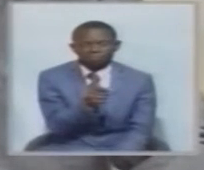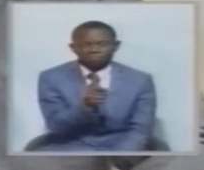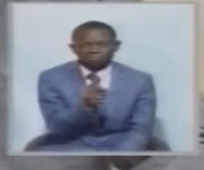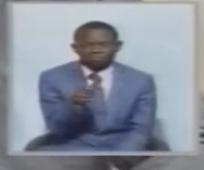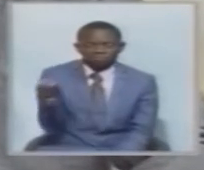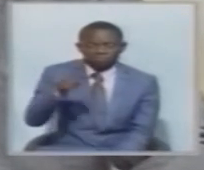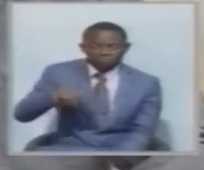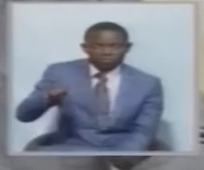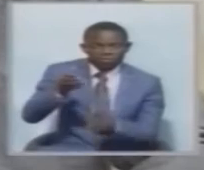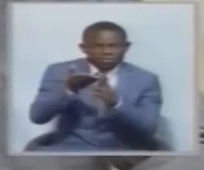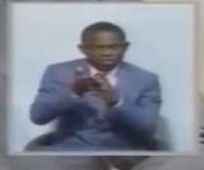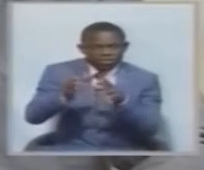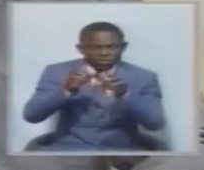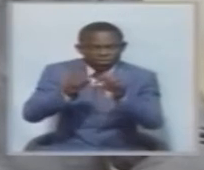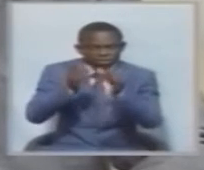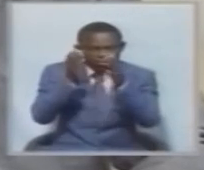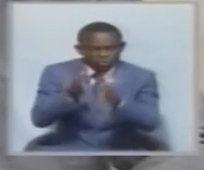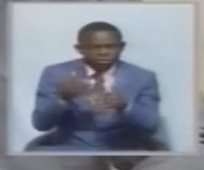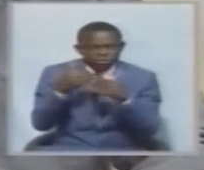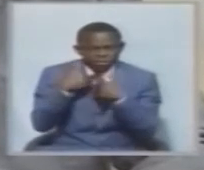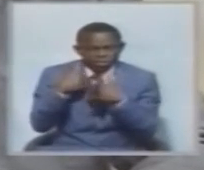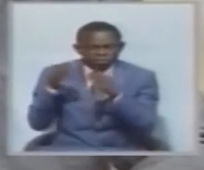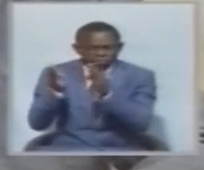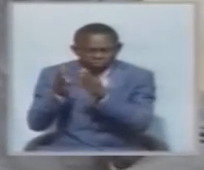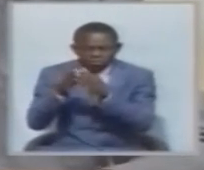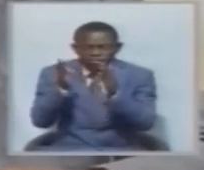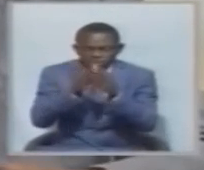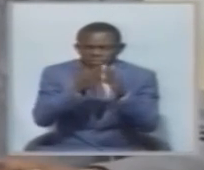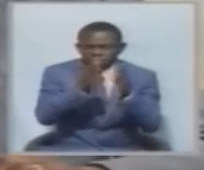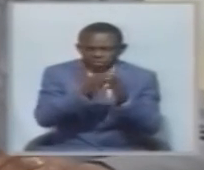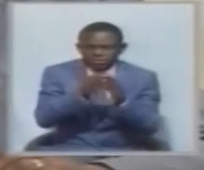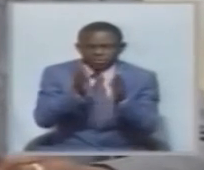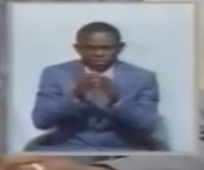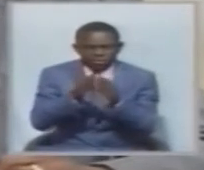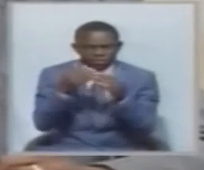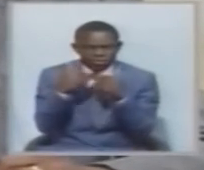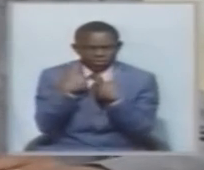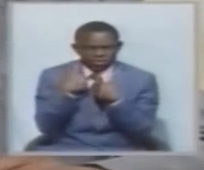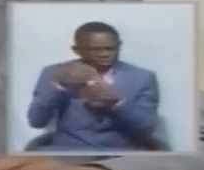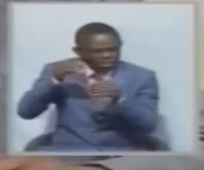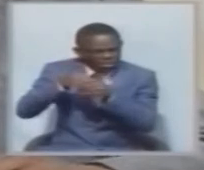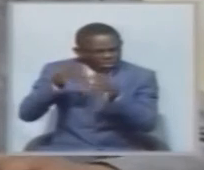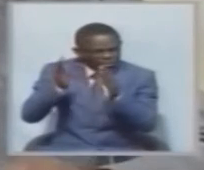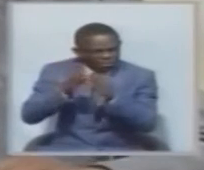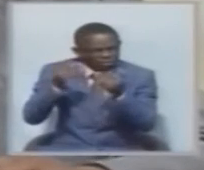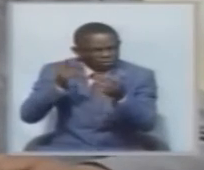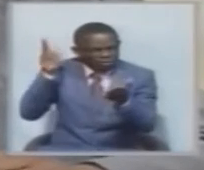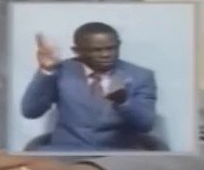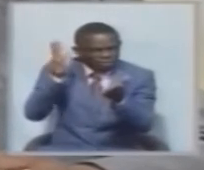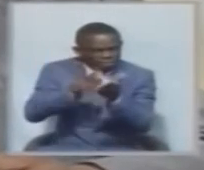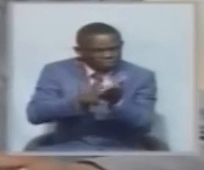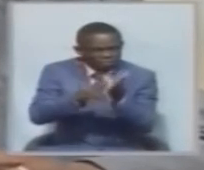meetings that we'll have. One of them is to approve the agenda going forward. So I don't think that they are copying